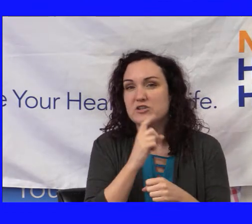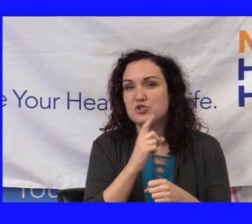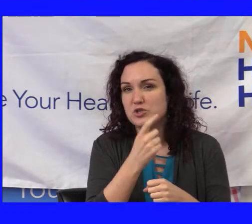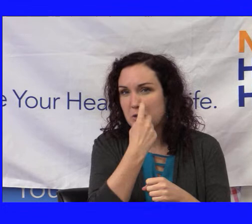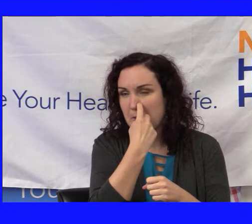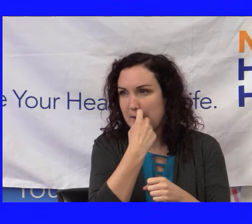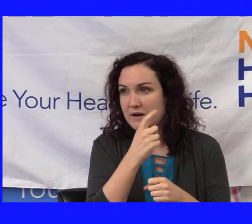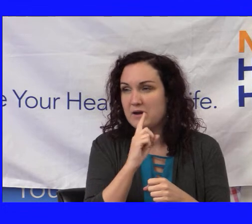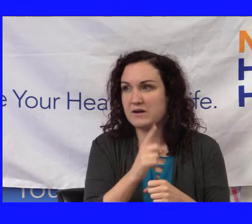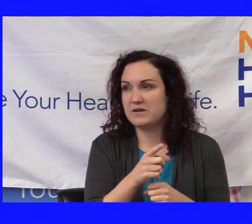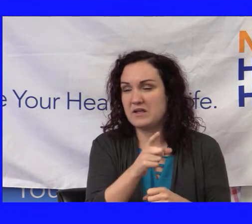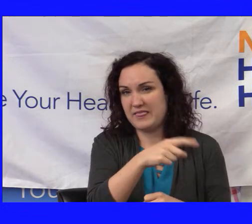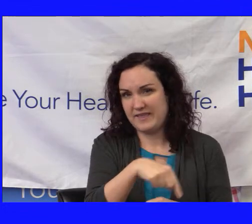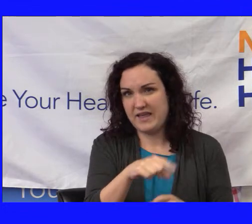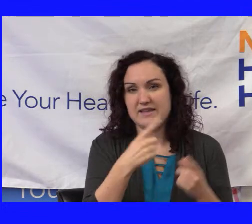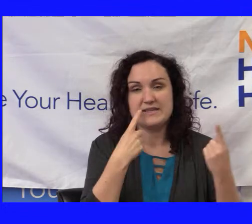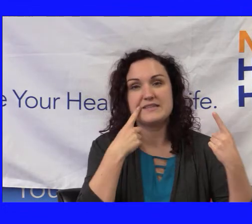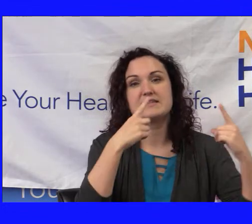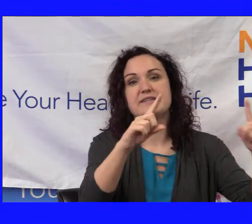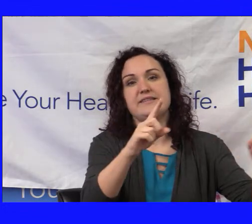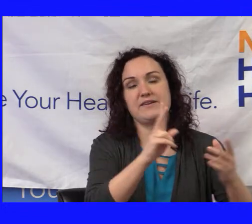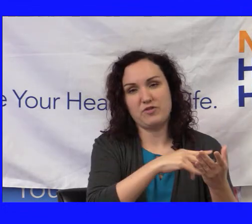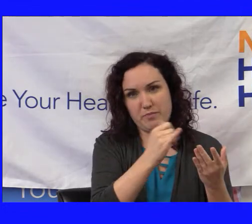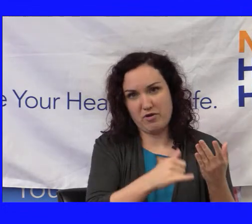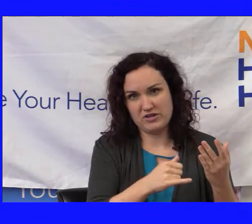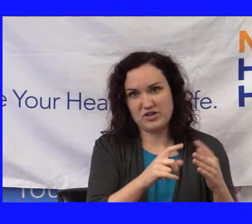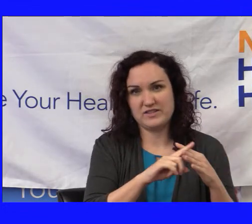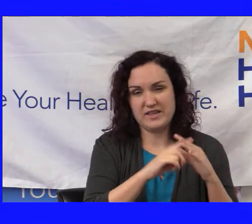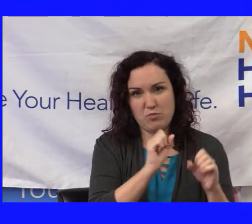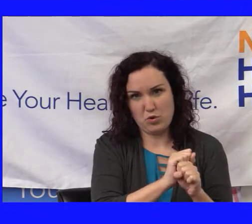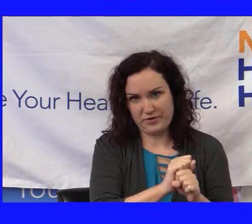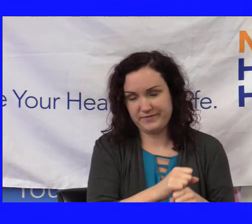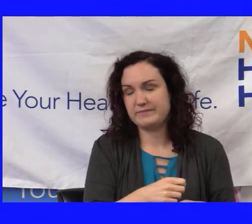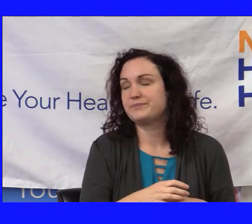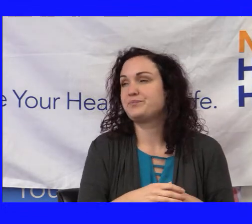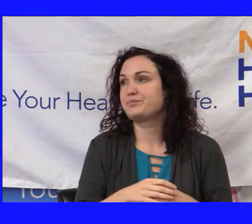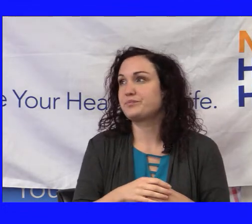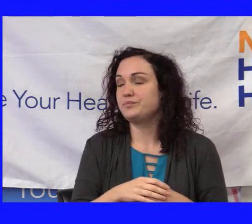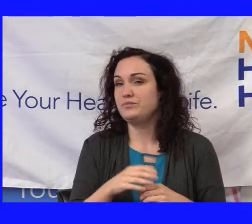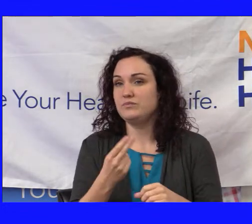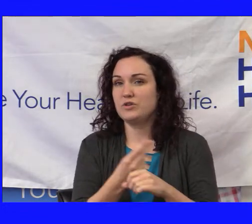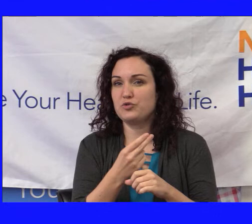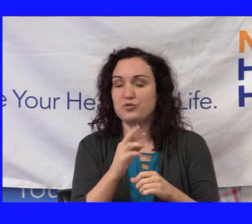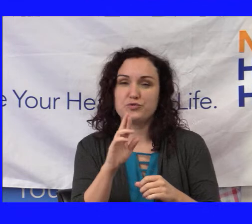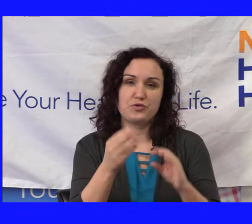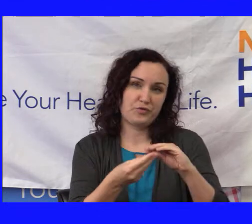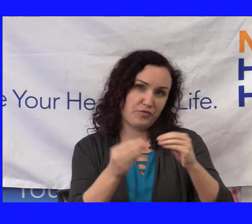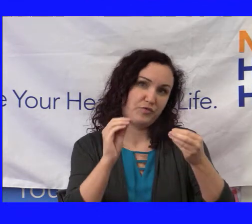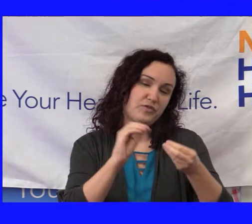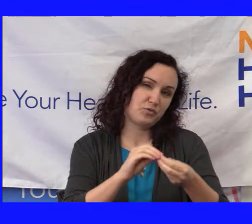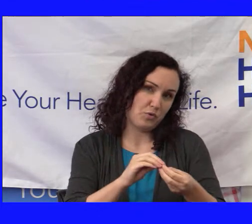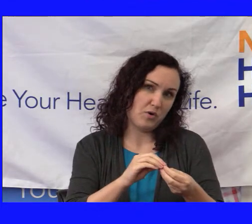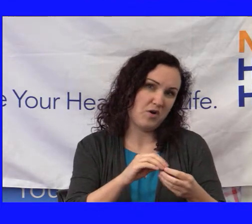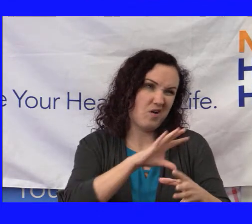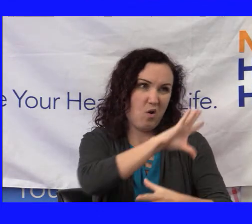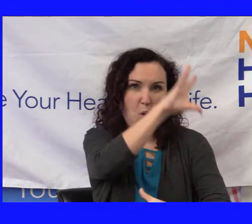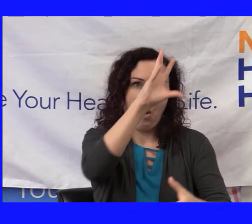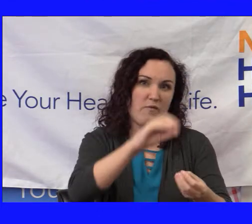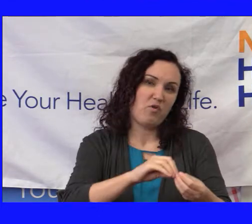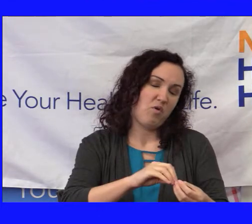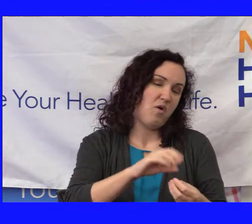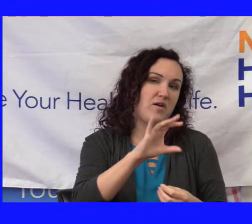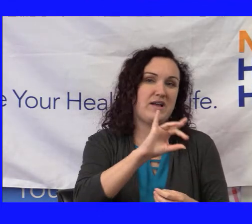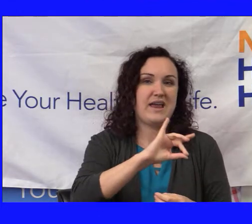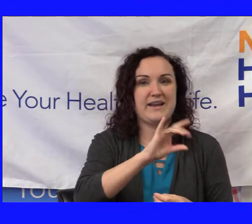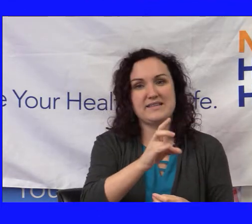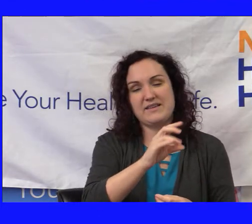making sure that they succeed at the projects they work on. A user rating overall of 87%